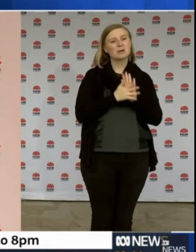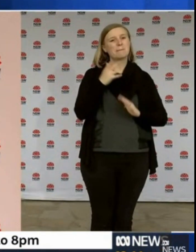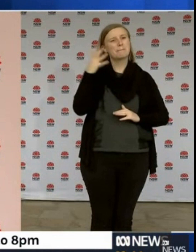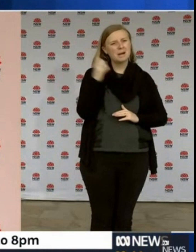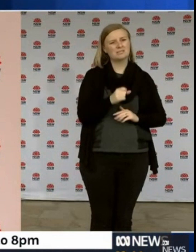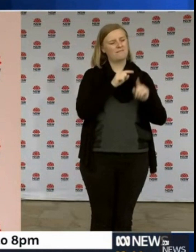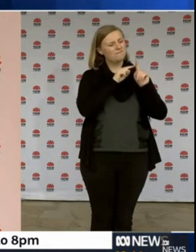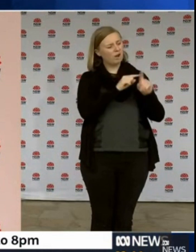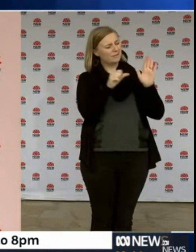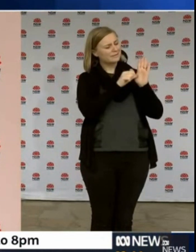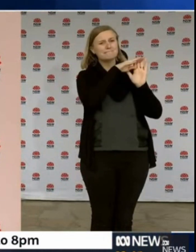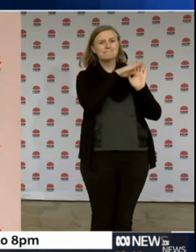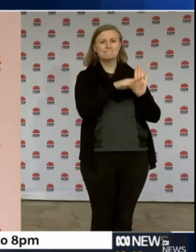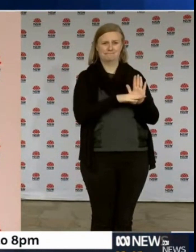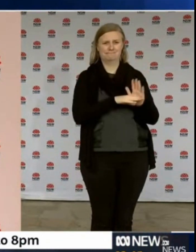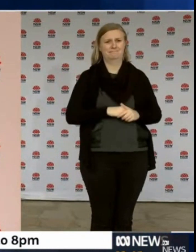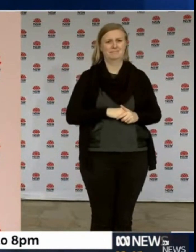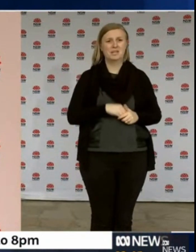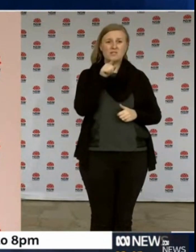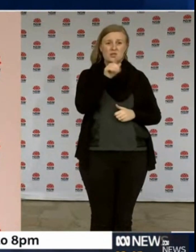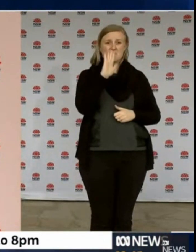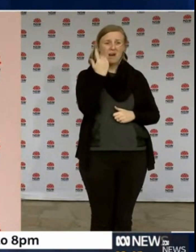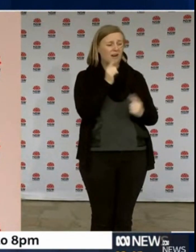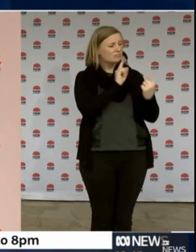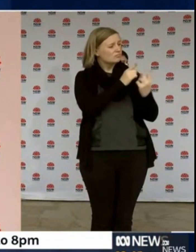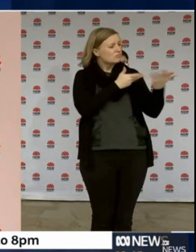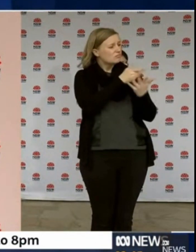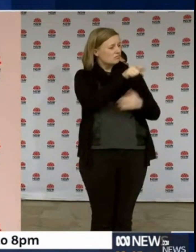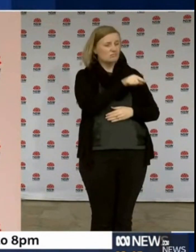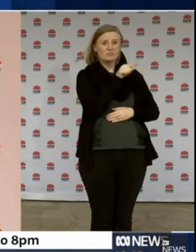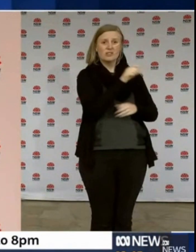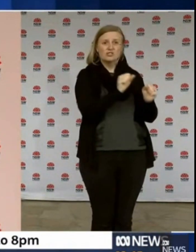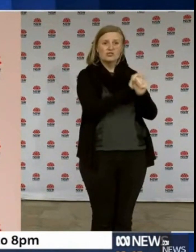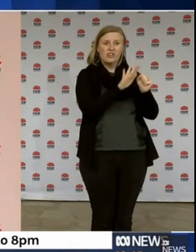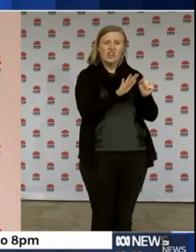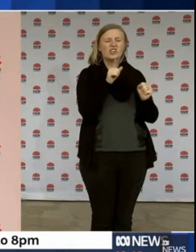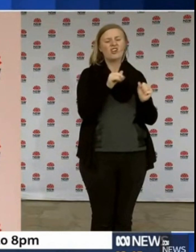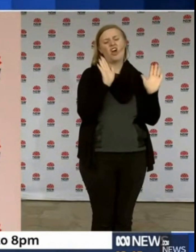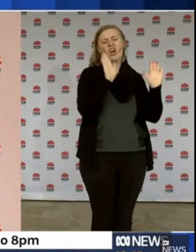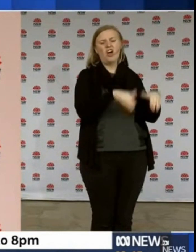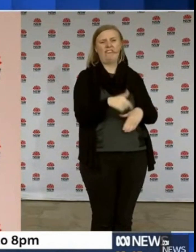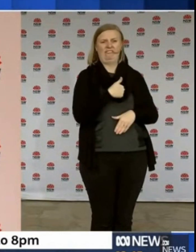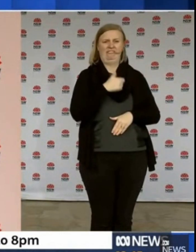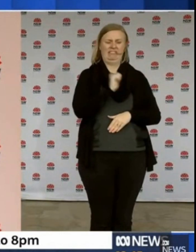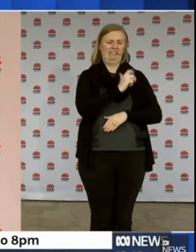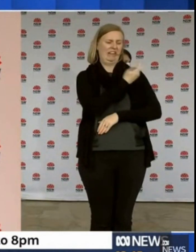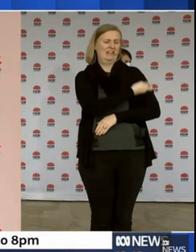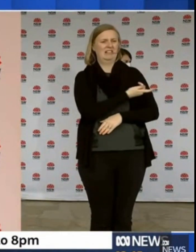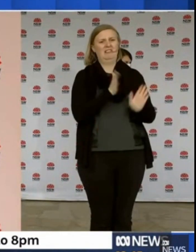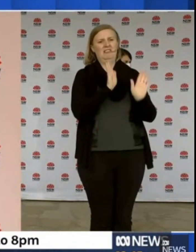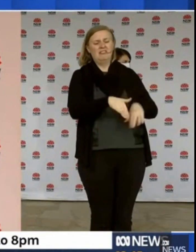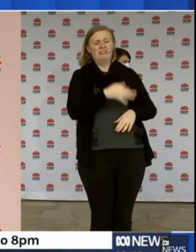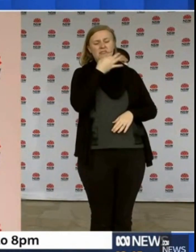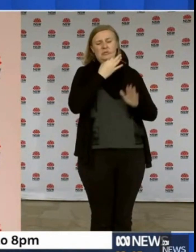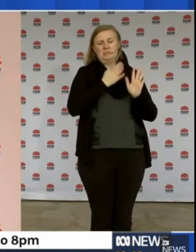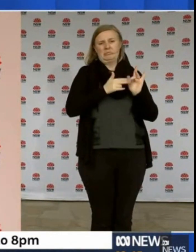contact, don't think I'm vaccinated or I was really only there for a few minutes. please follow the health